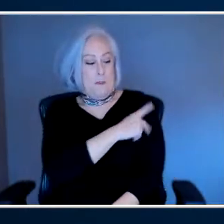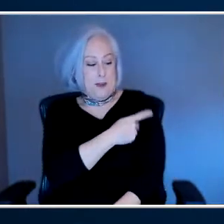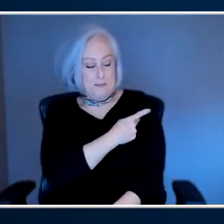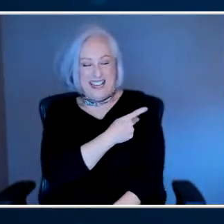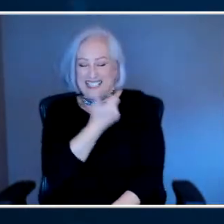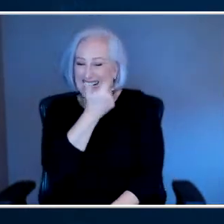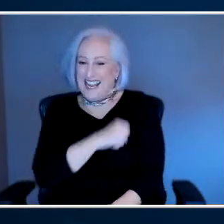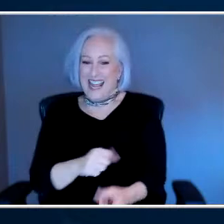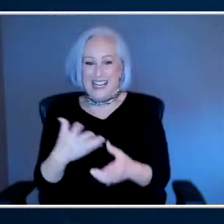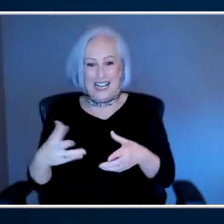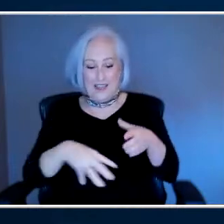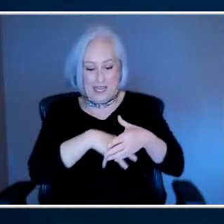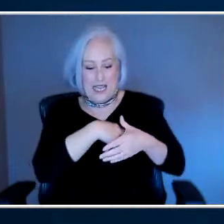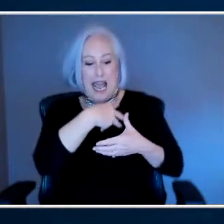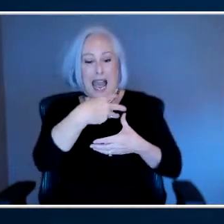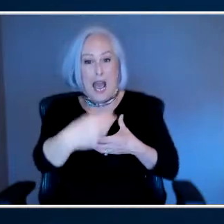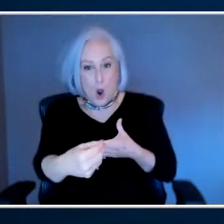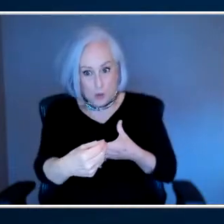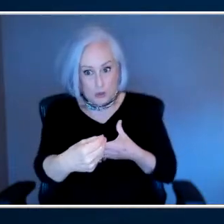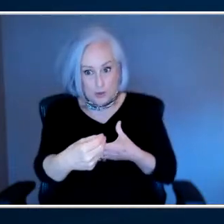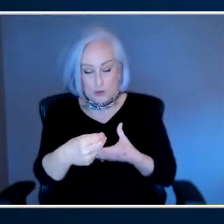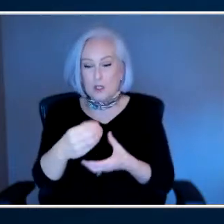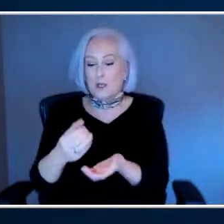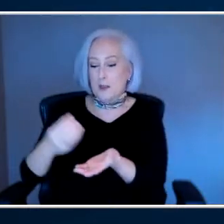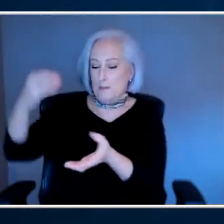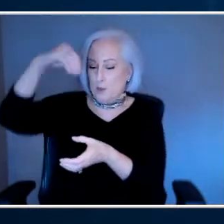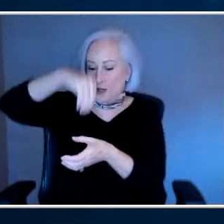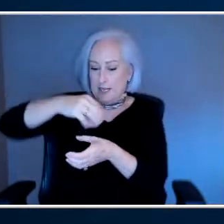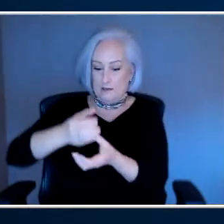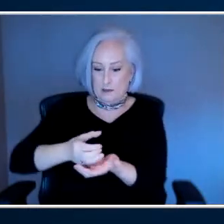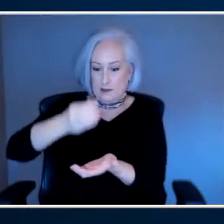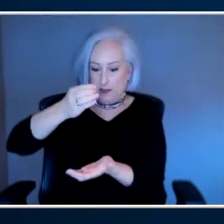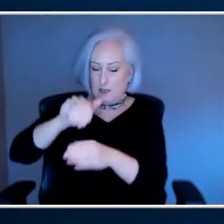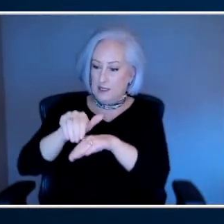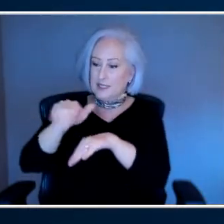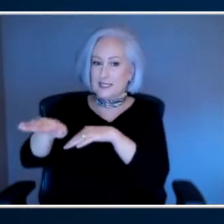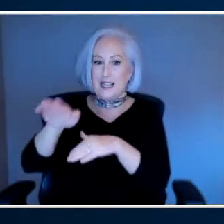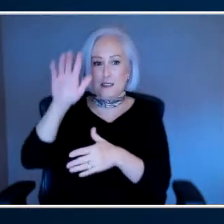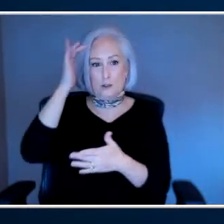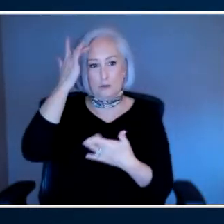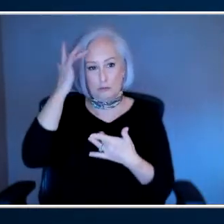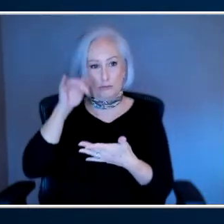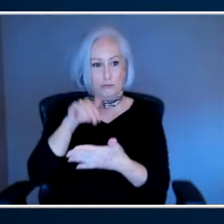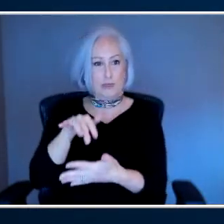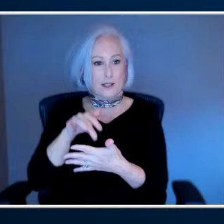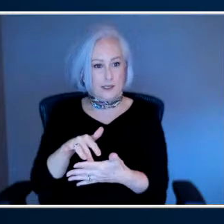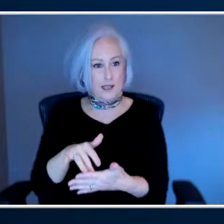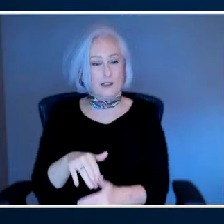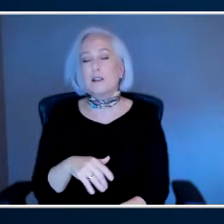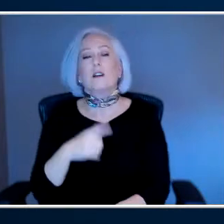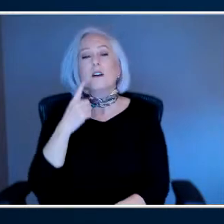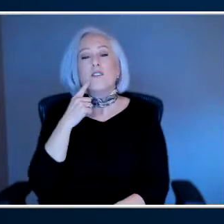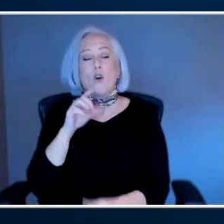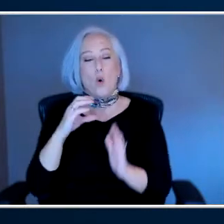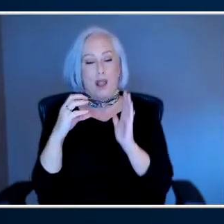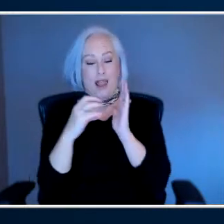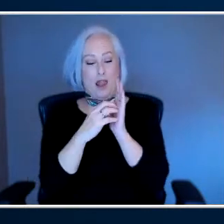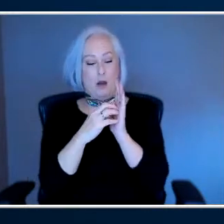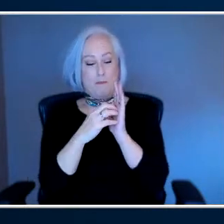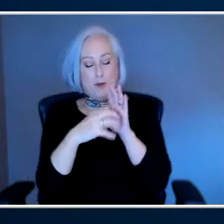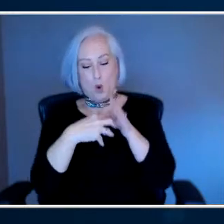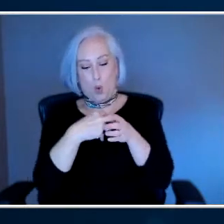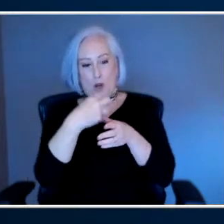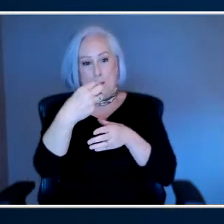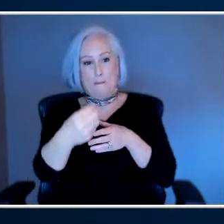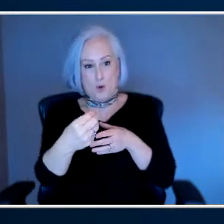of it matters. So there are going to be breast specimens. If it's a lumpectomy, such as in her case, then we're looking for